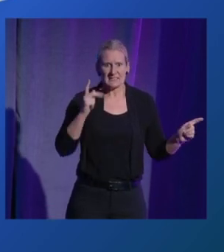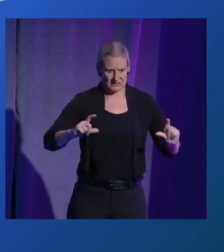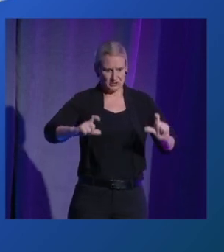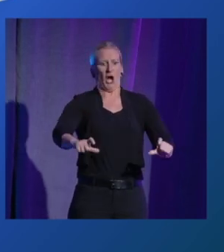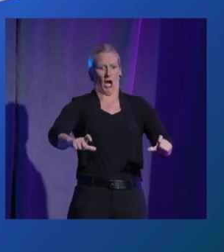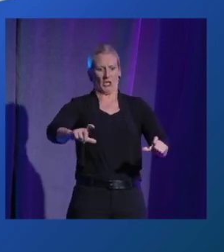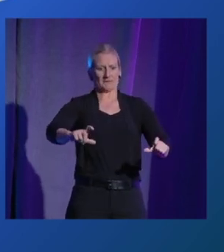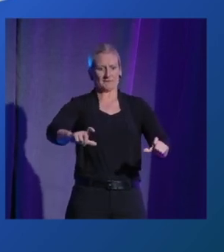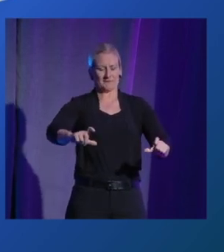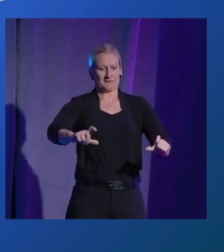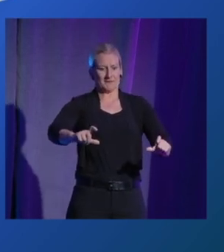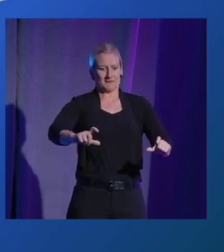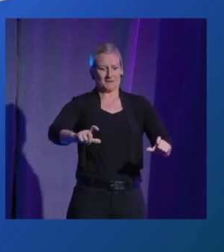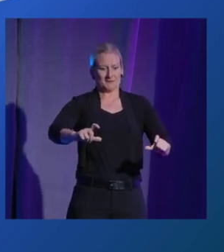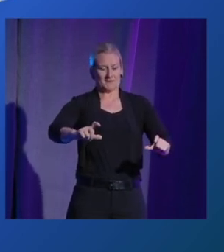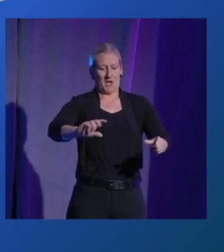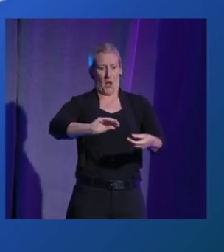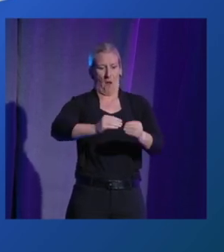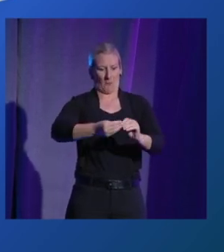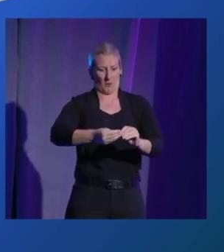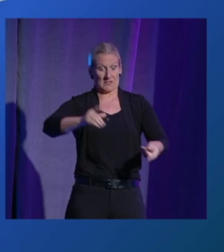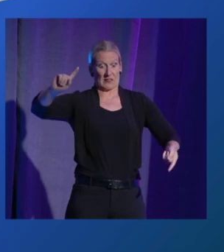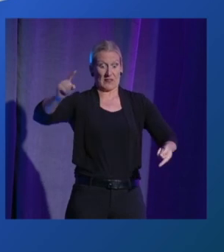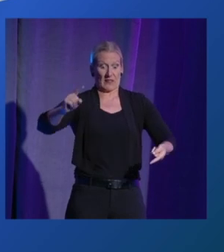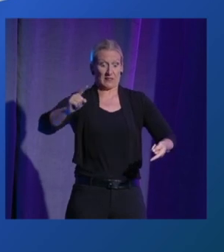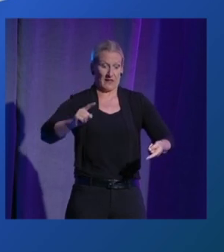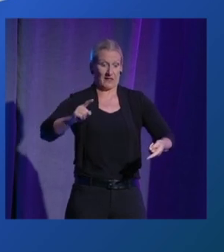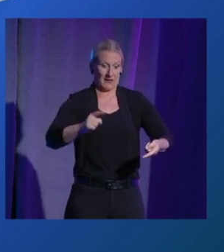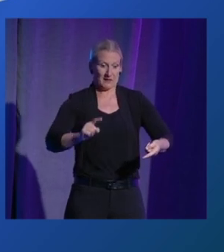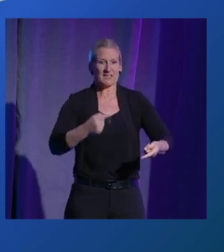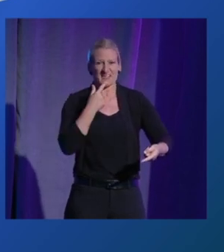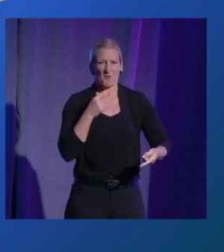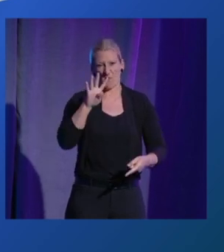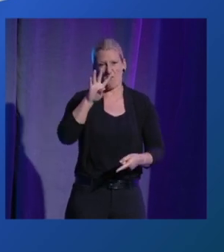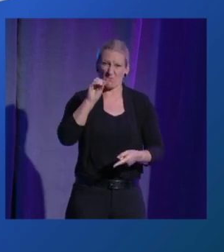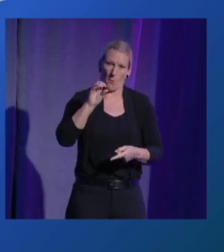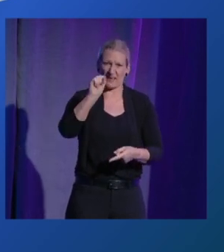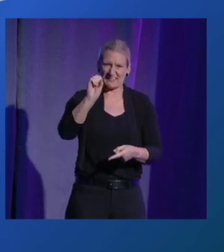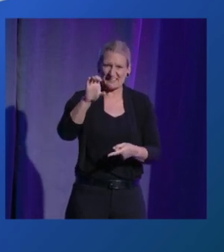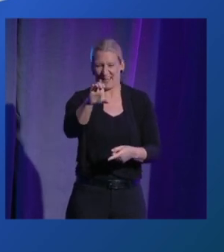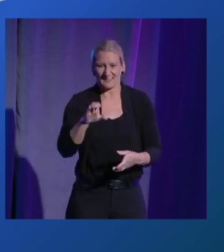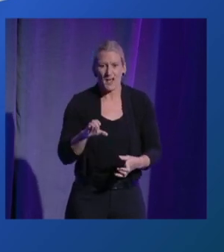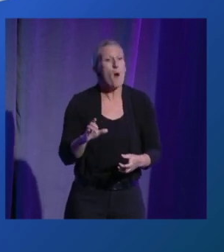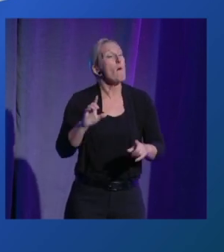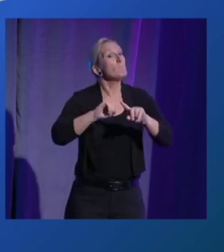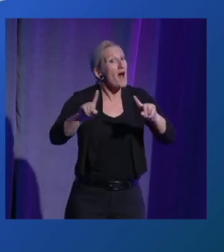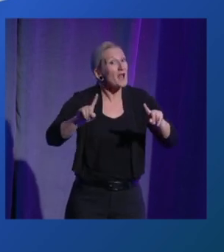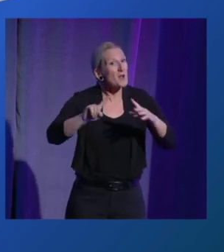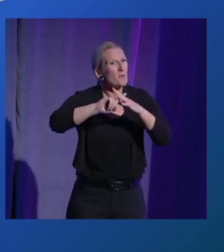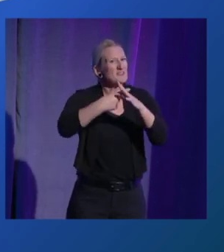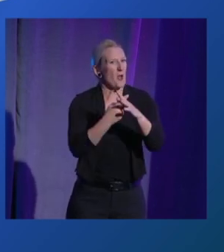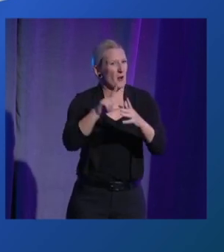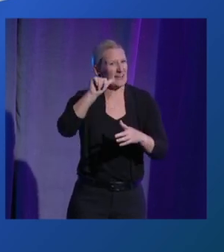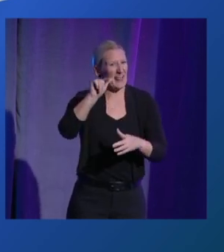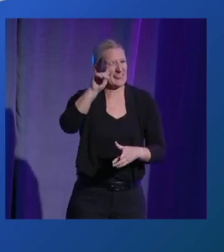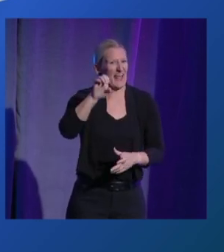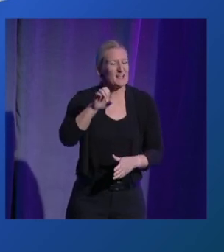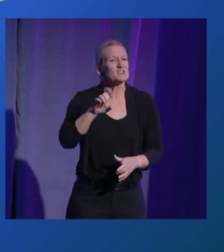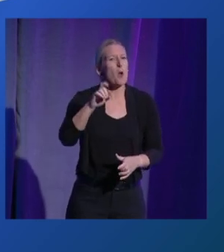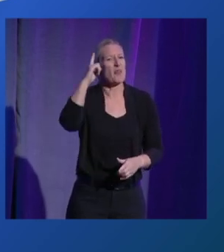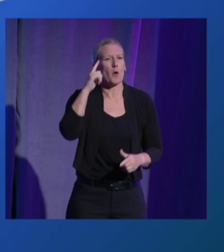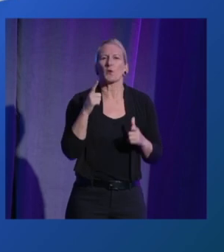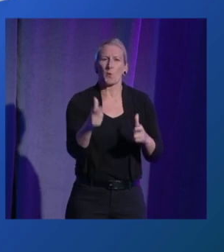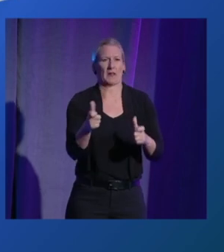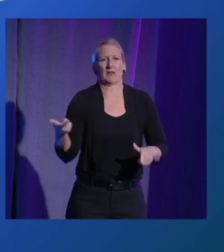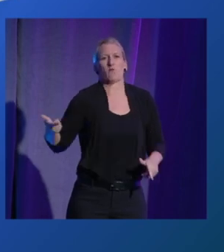40 seconds left but we started a few minutes late so I am going to take the liberty of giving us just maybe one more minute to just quickly go down the line I